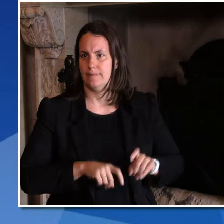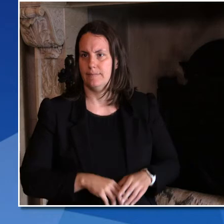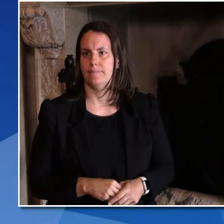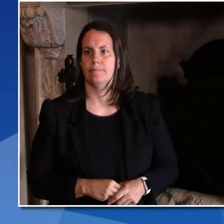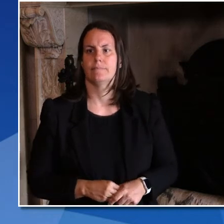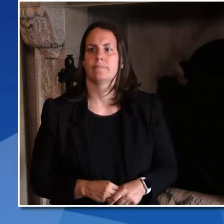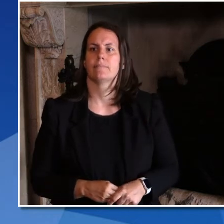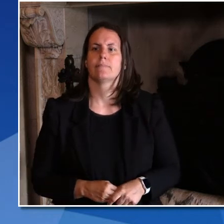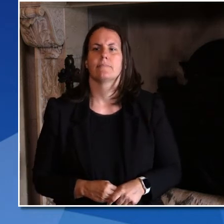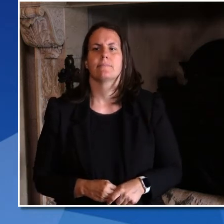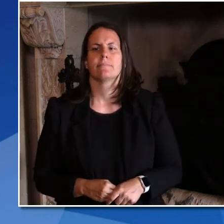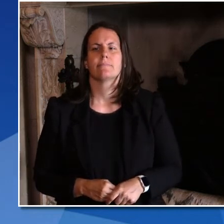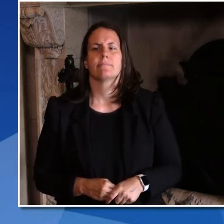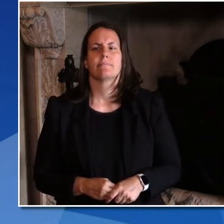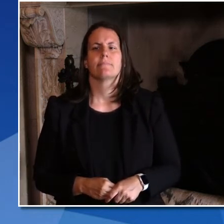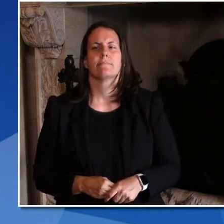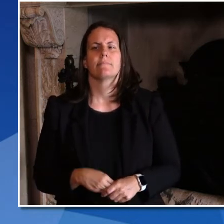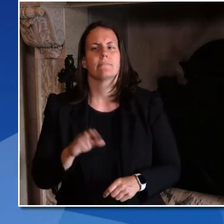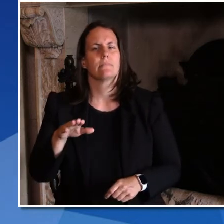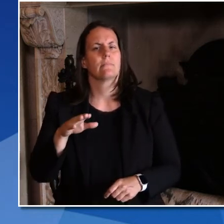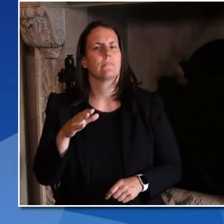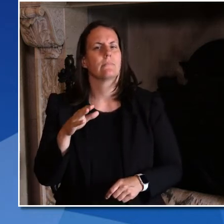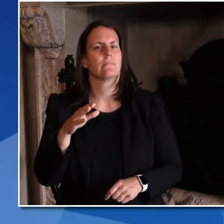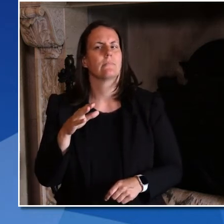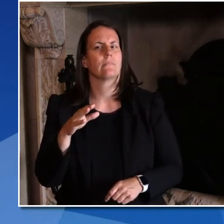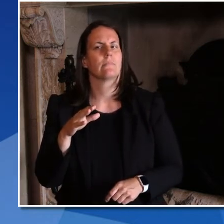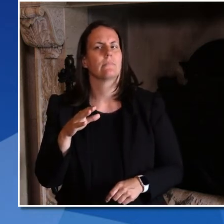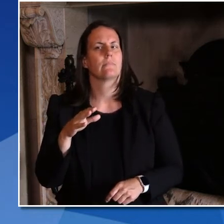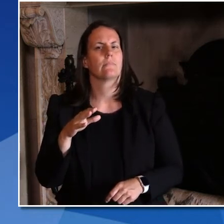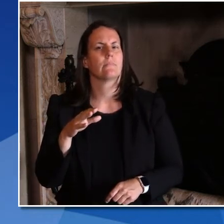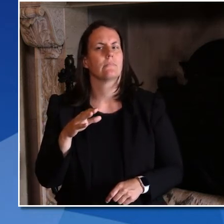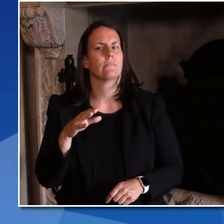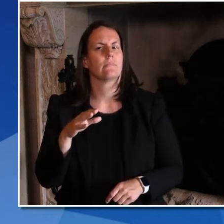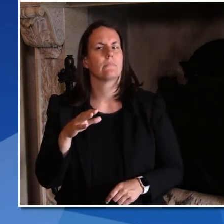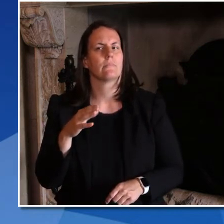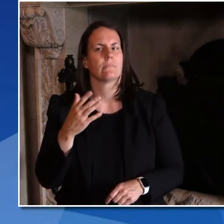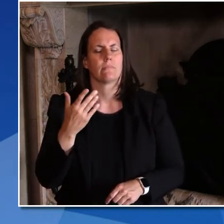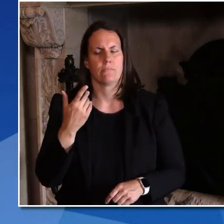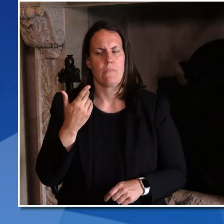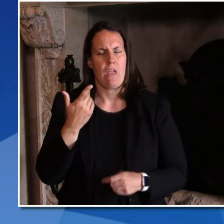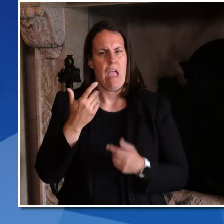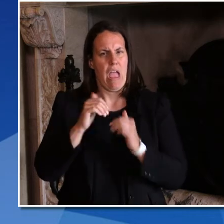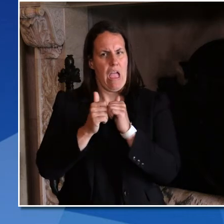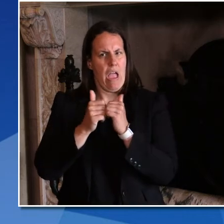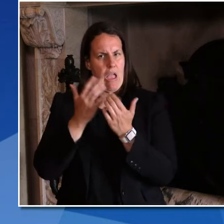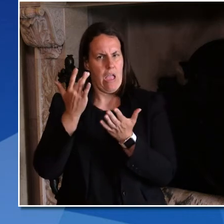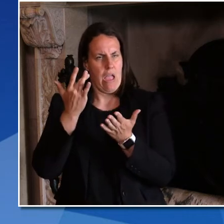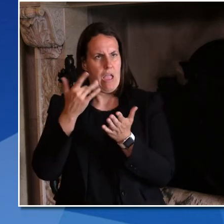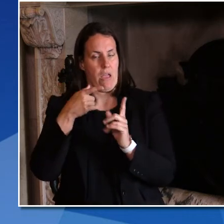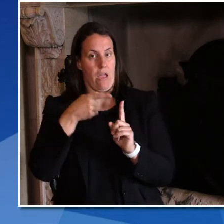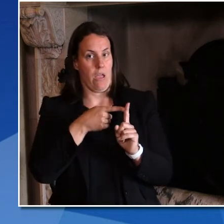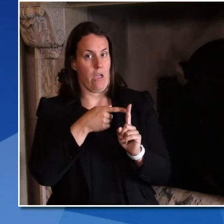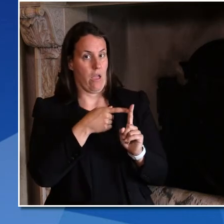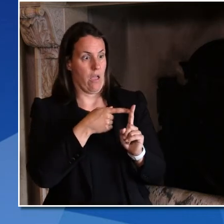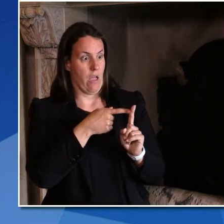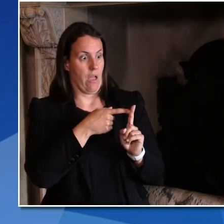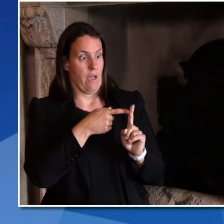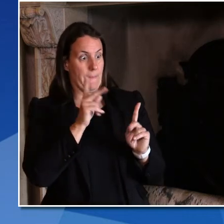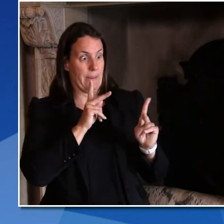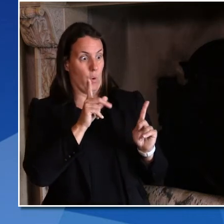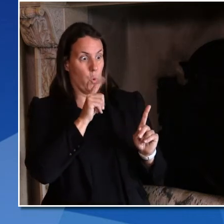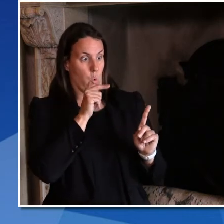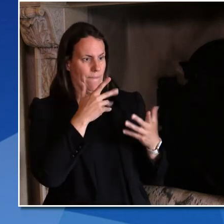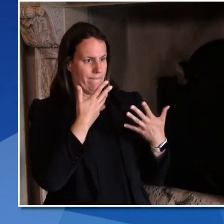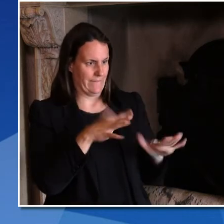from COVID? Is it antibody production? What are the key factors that, quite a few confirmed cases people